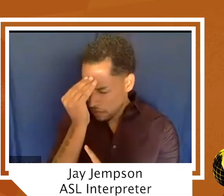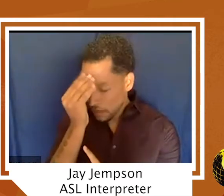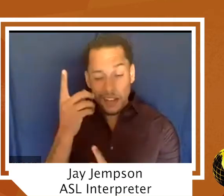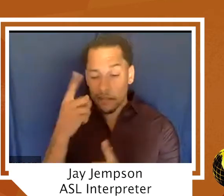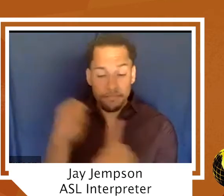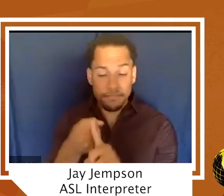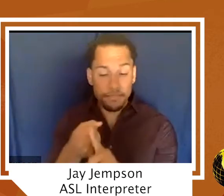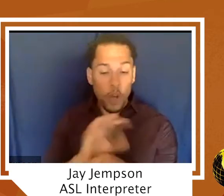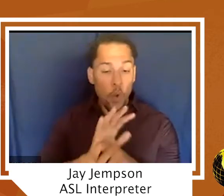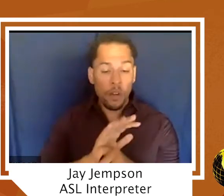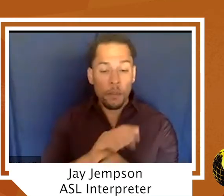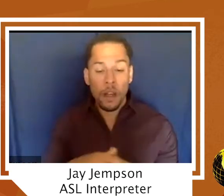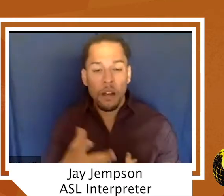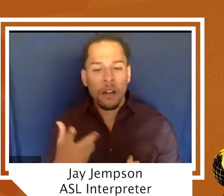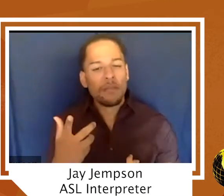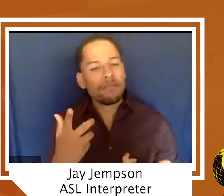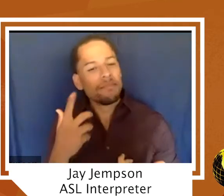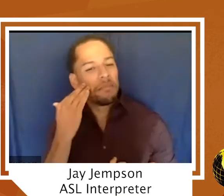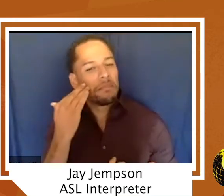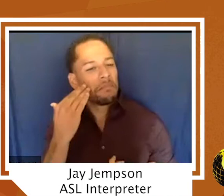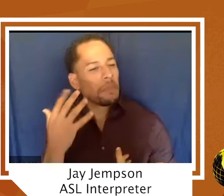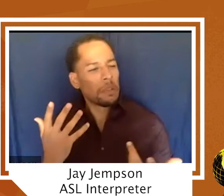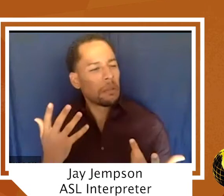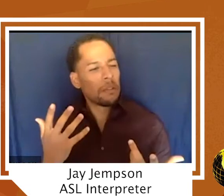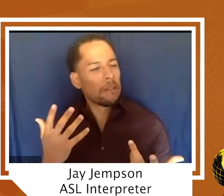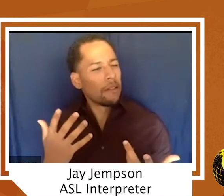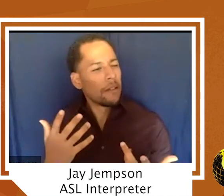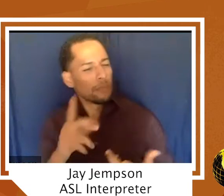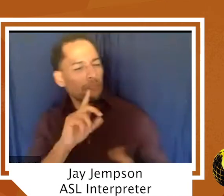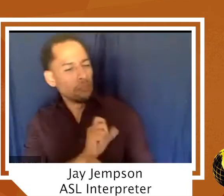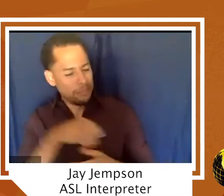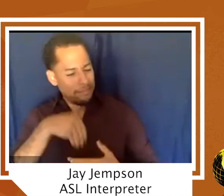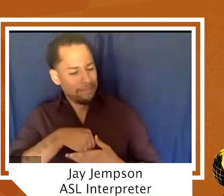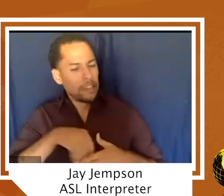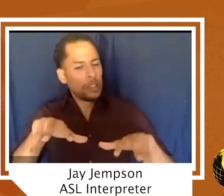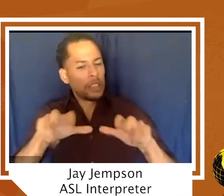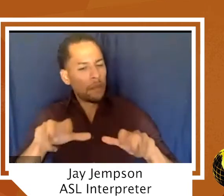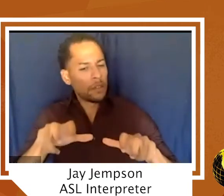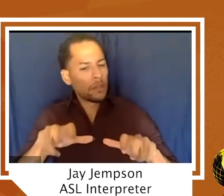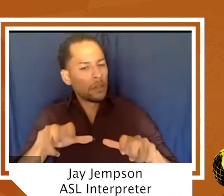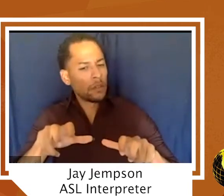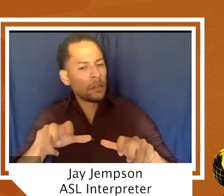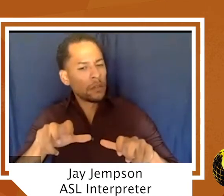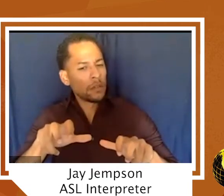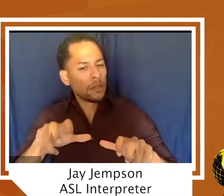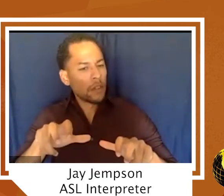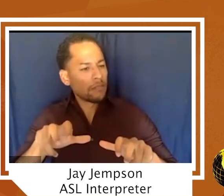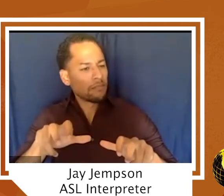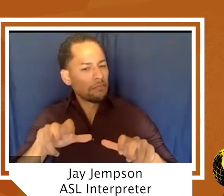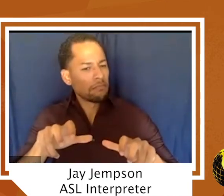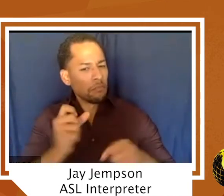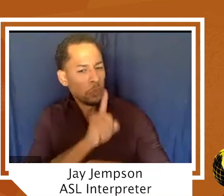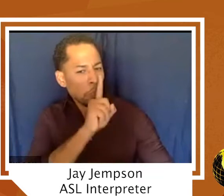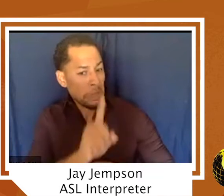was a little selfish. It was a little bit like, I really want to know what's happening in that community because